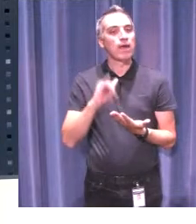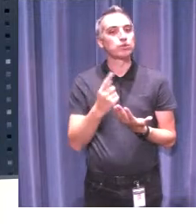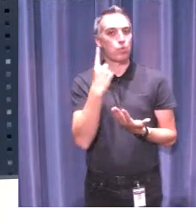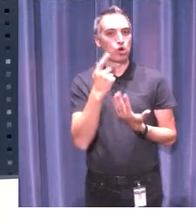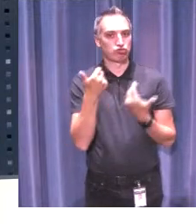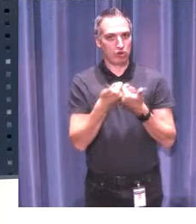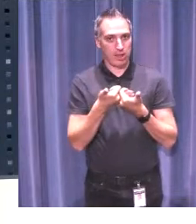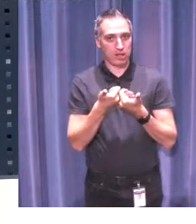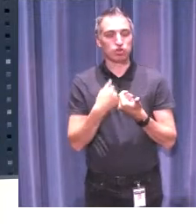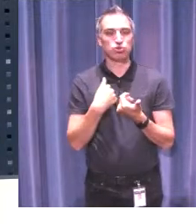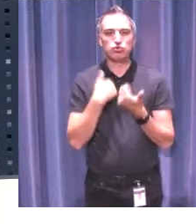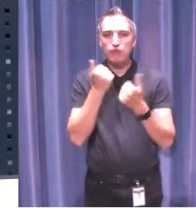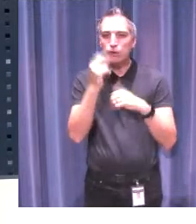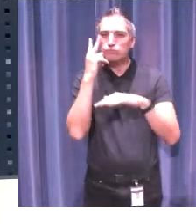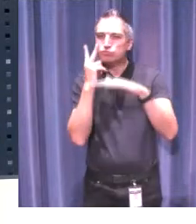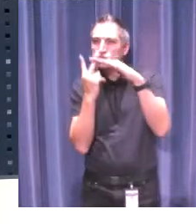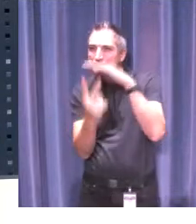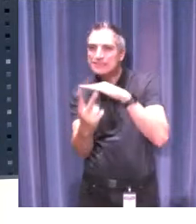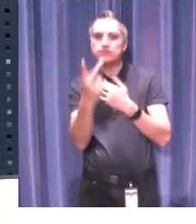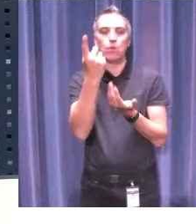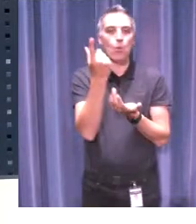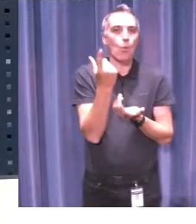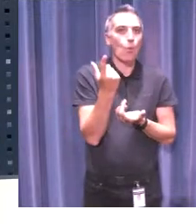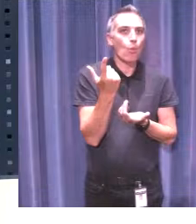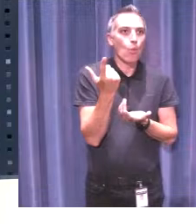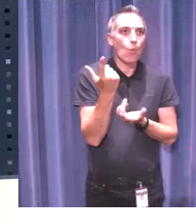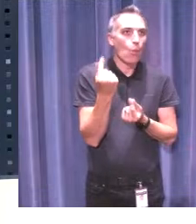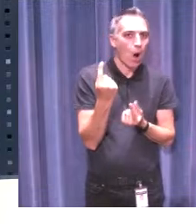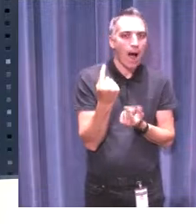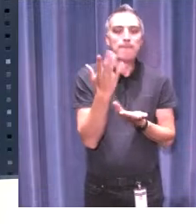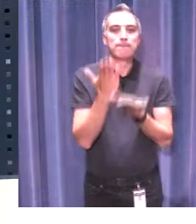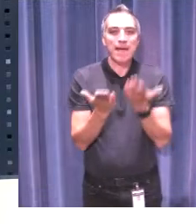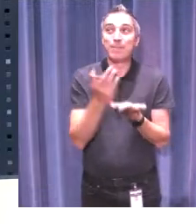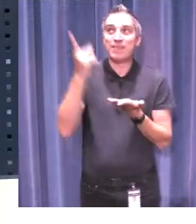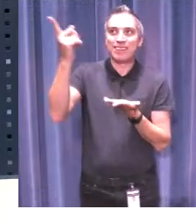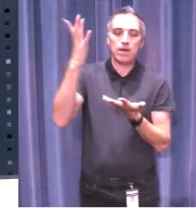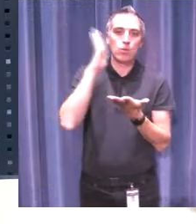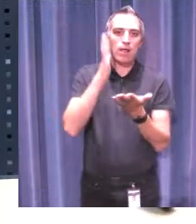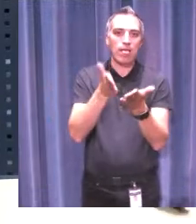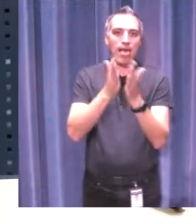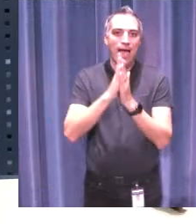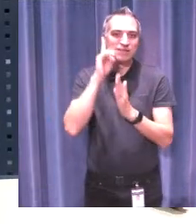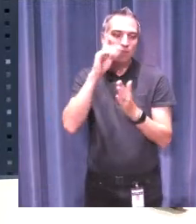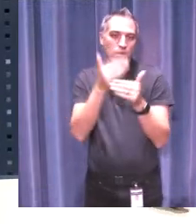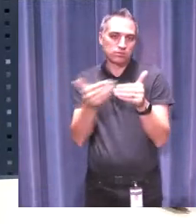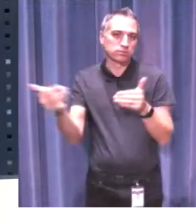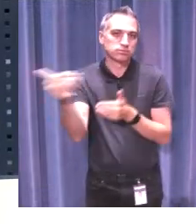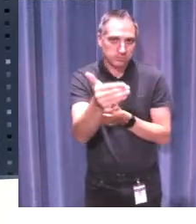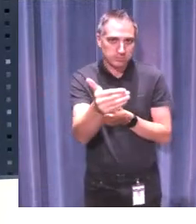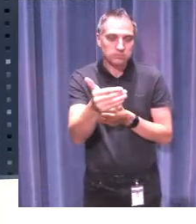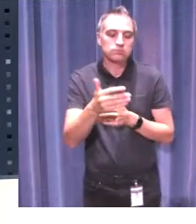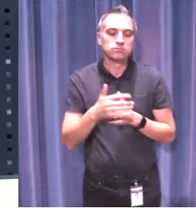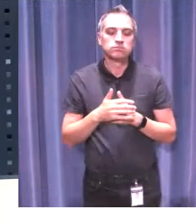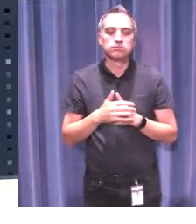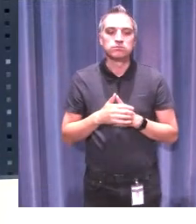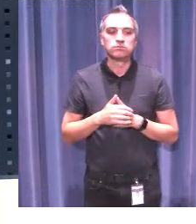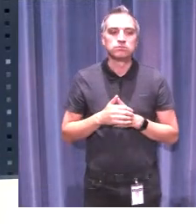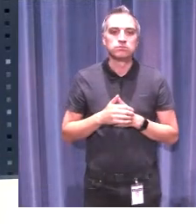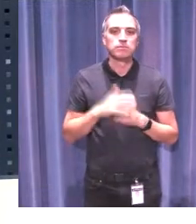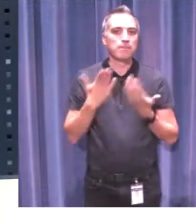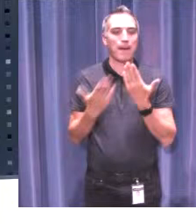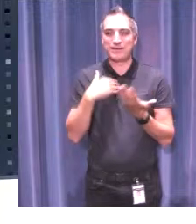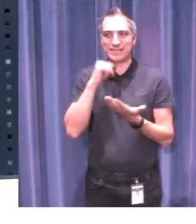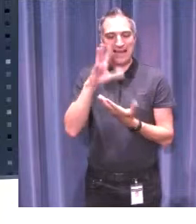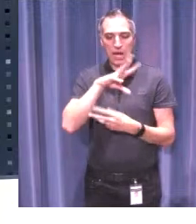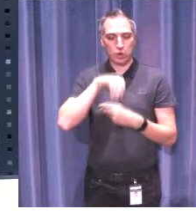challenges, anticipating what might be asked to report on from a performance standpoint that's not included in